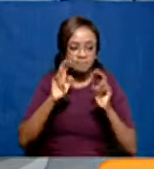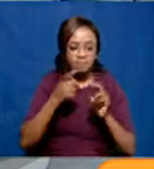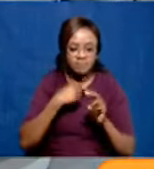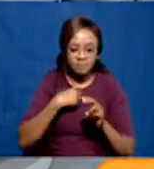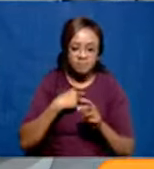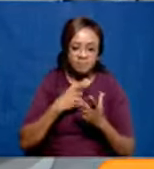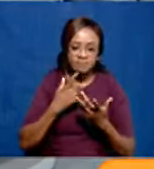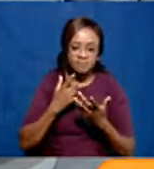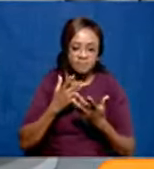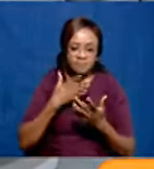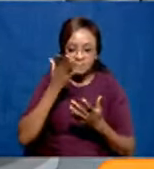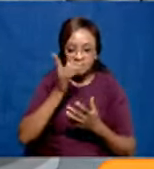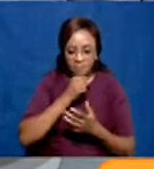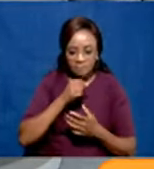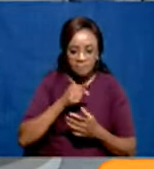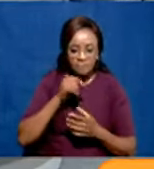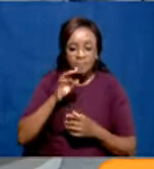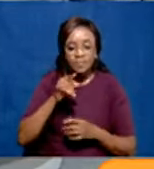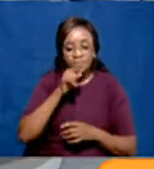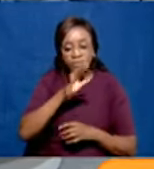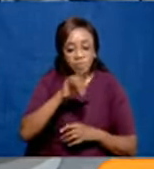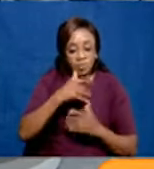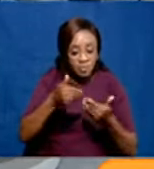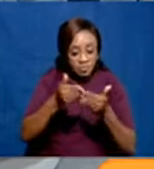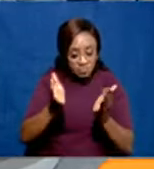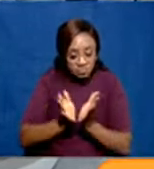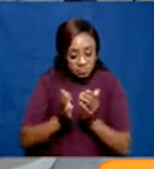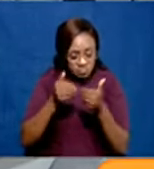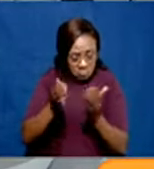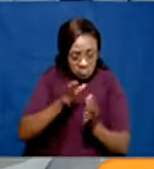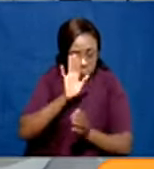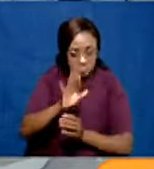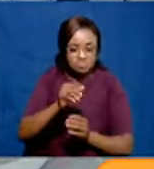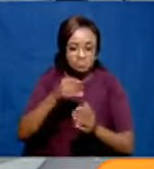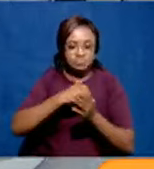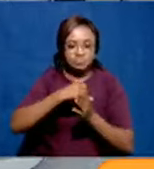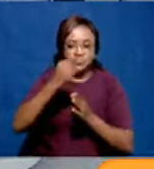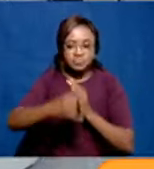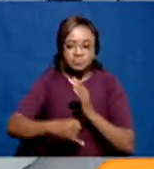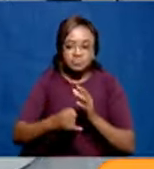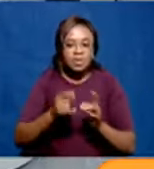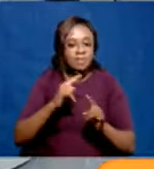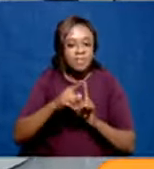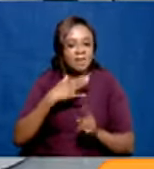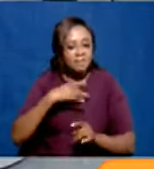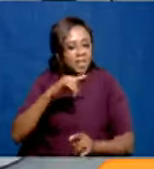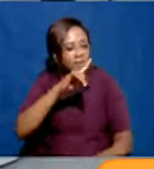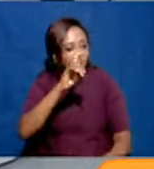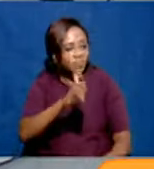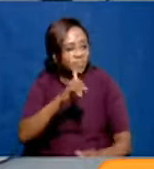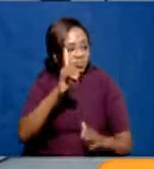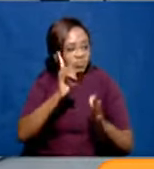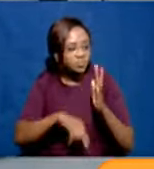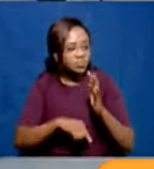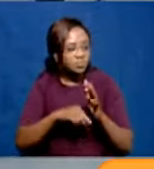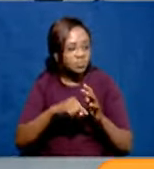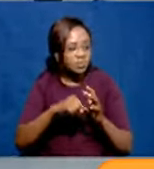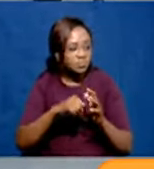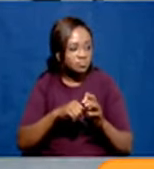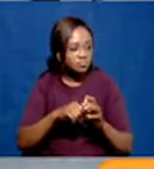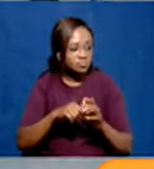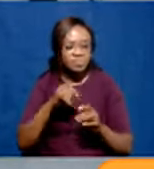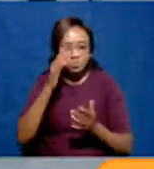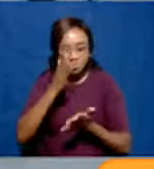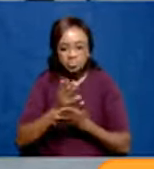re-emphasize again. They come from households, they'll be covered through those households, there'll be no duplication. The concern here, Olwen, is that they come from household,